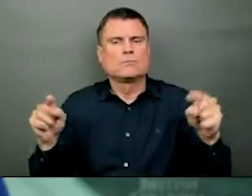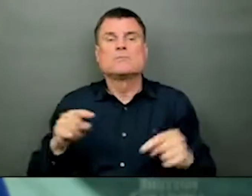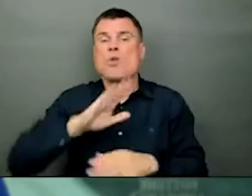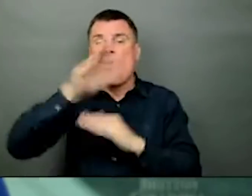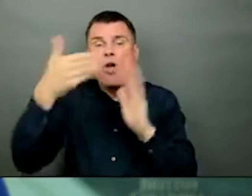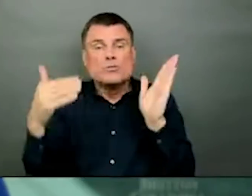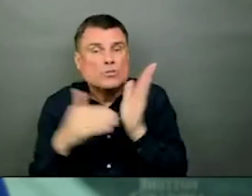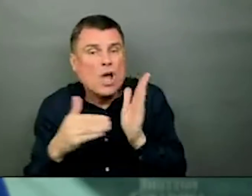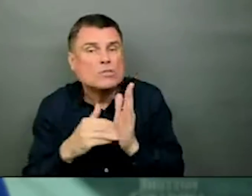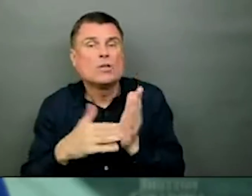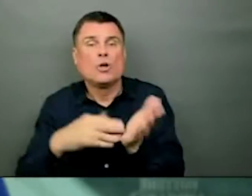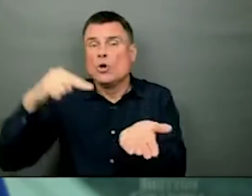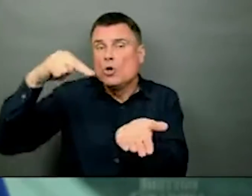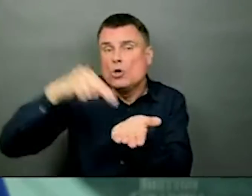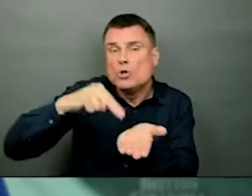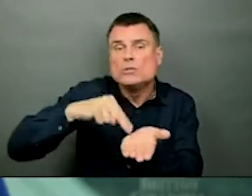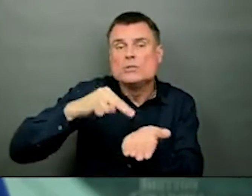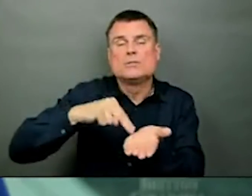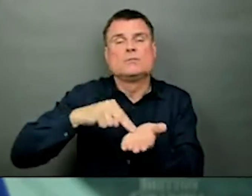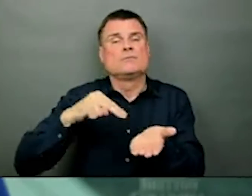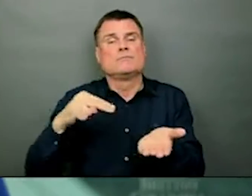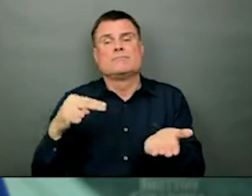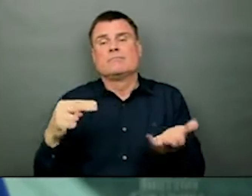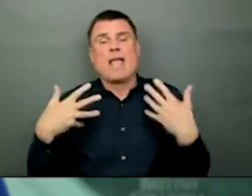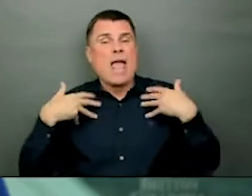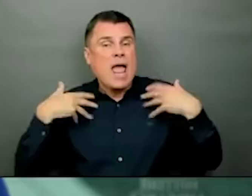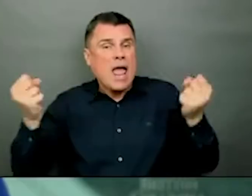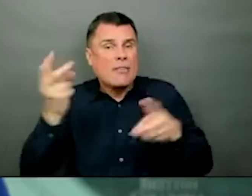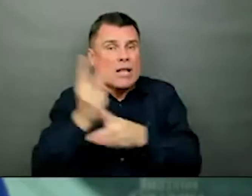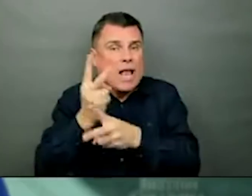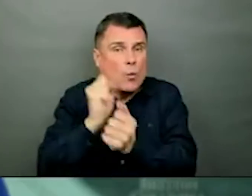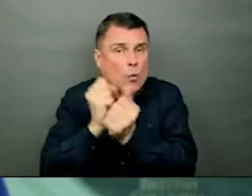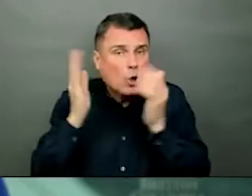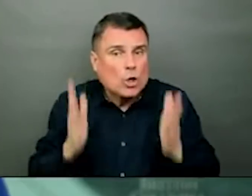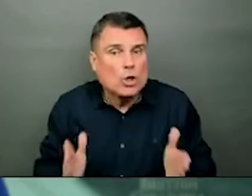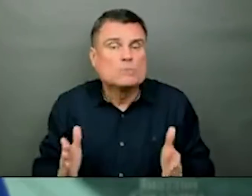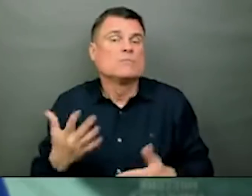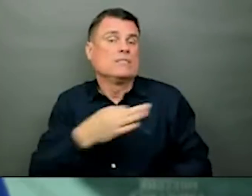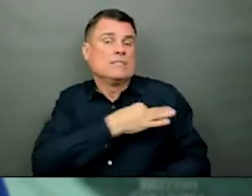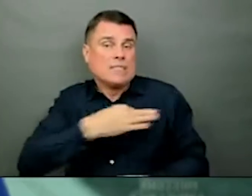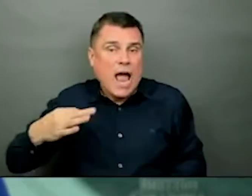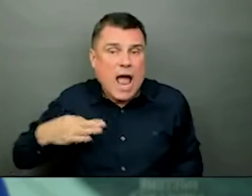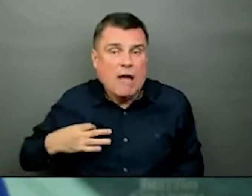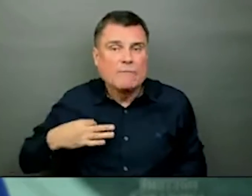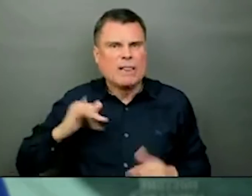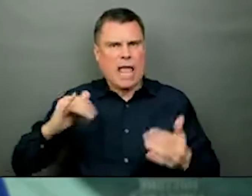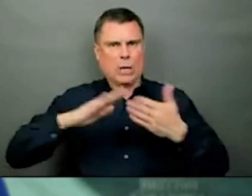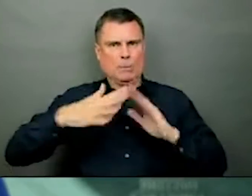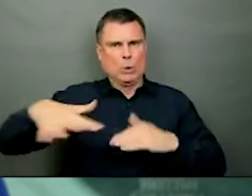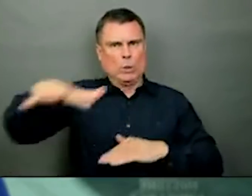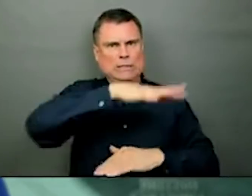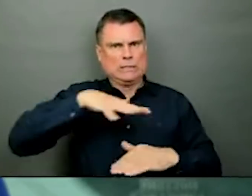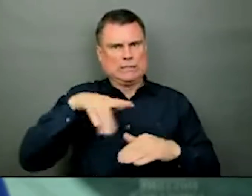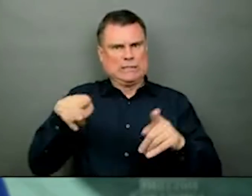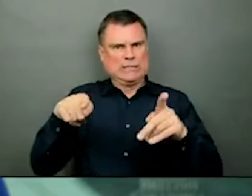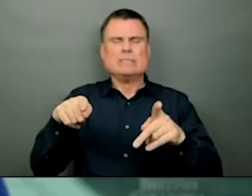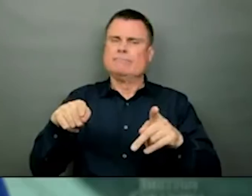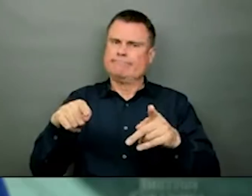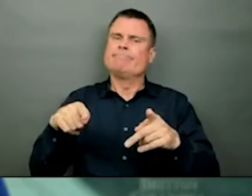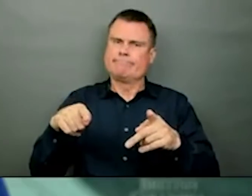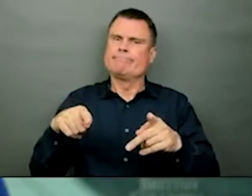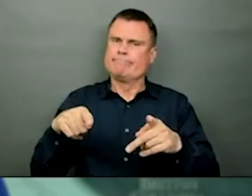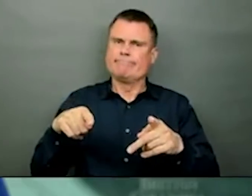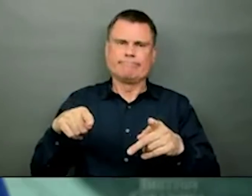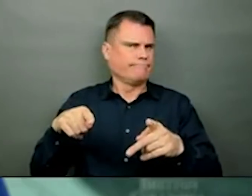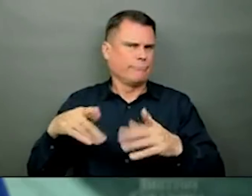workers involved who've done an outstanding job, and the communities that have worked with them. I think they've done exceptionally well. Obviously, we